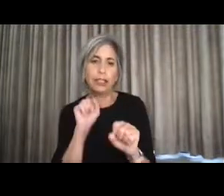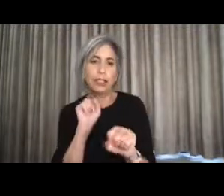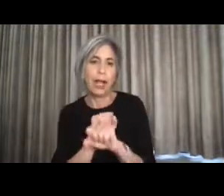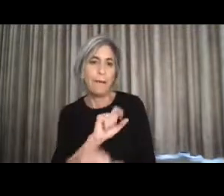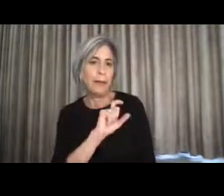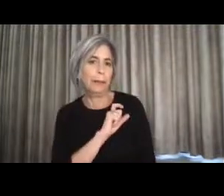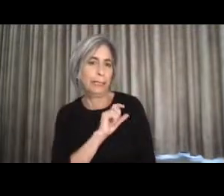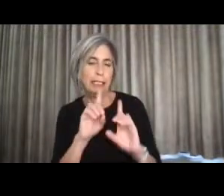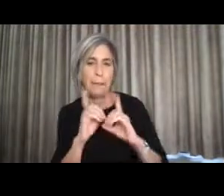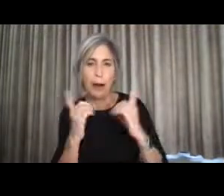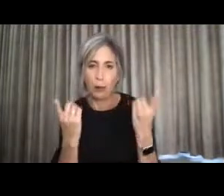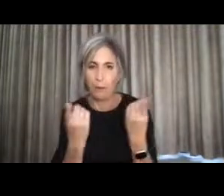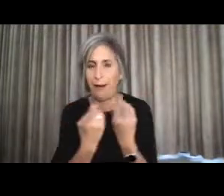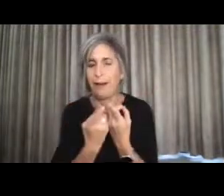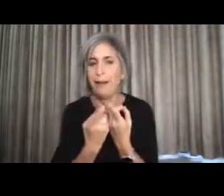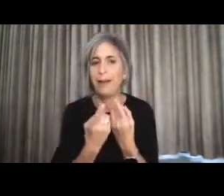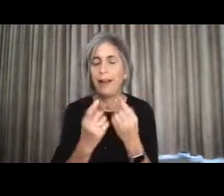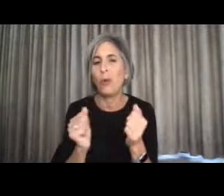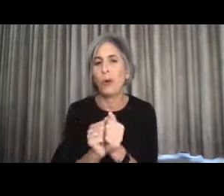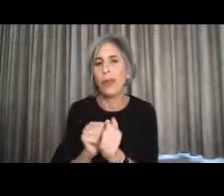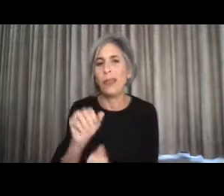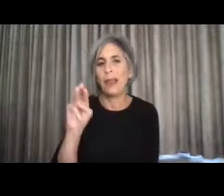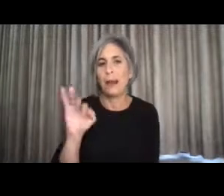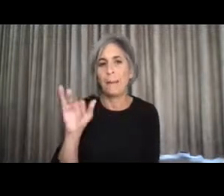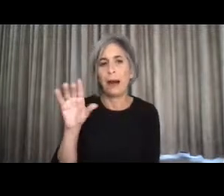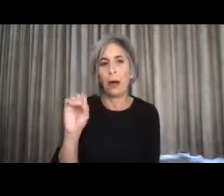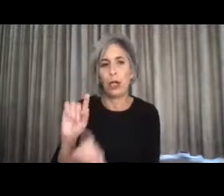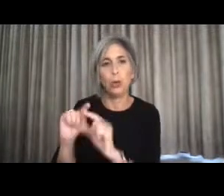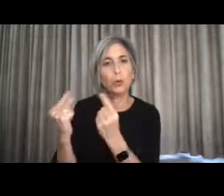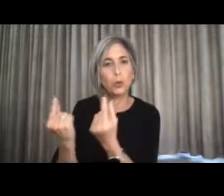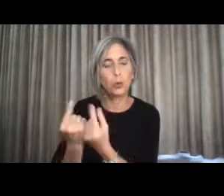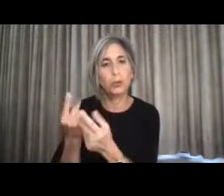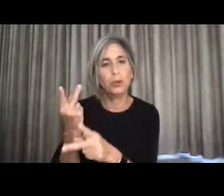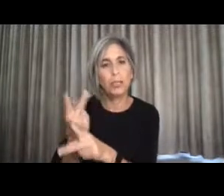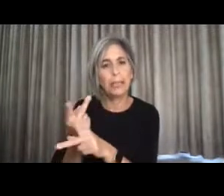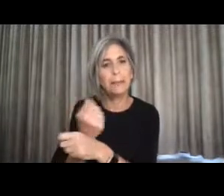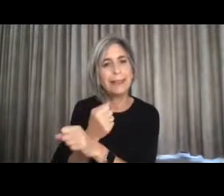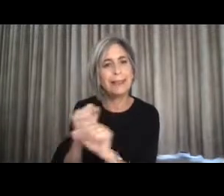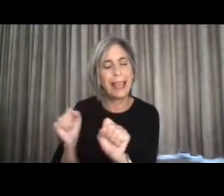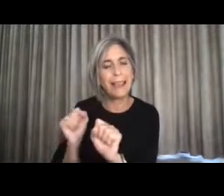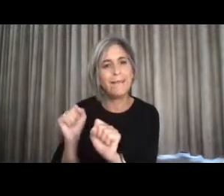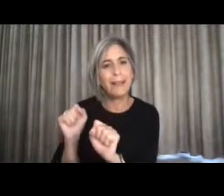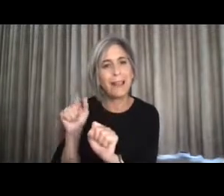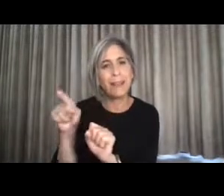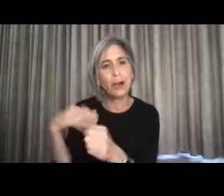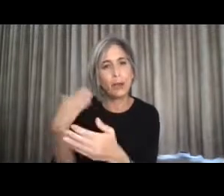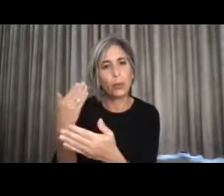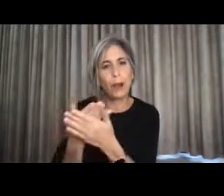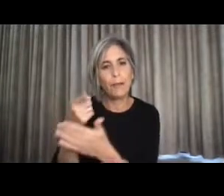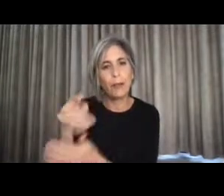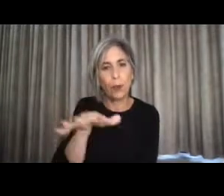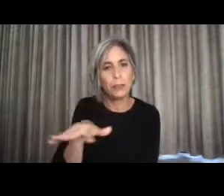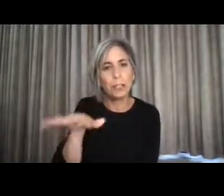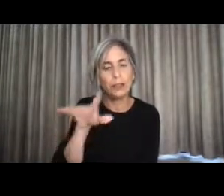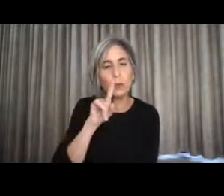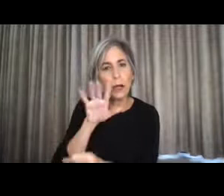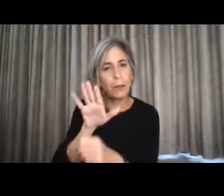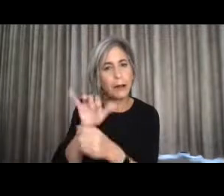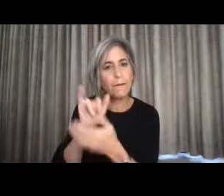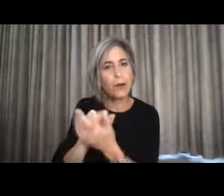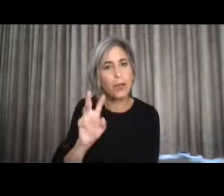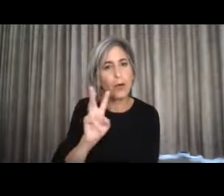out along with Mario's group and make sure that we can safely get out to these areas. But we are committed to getting the